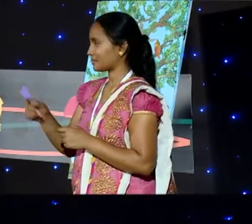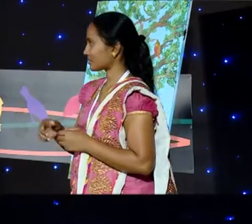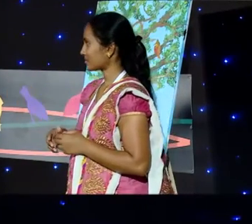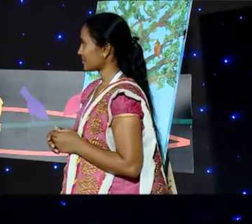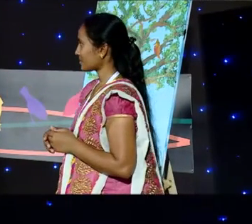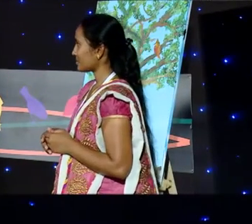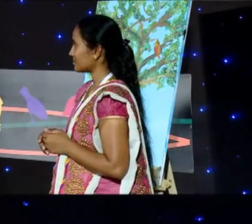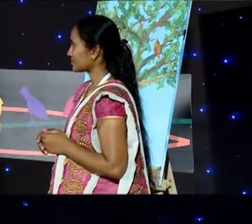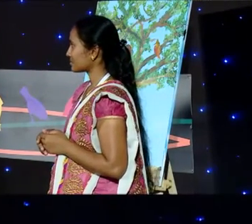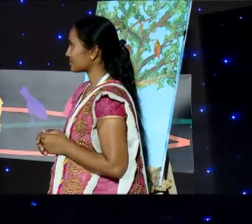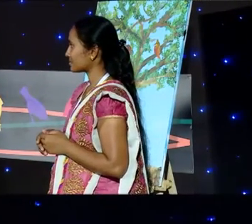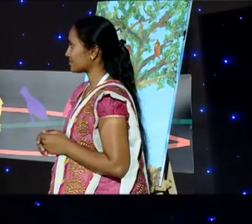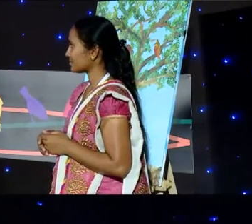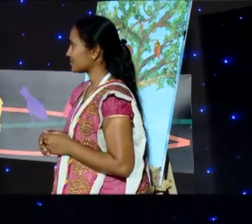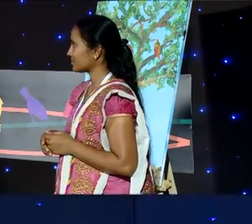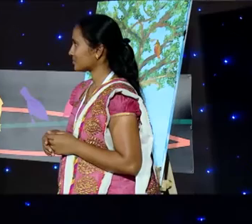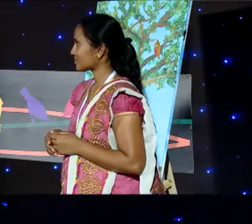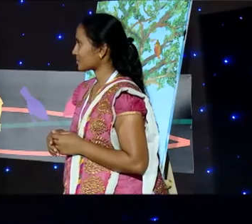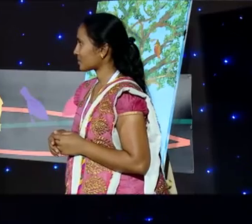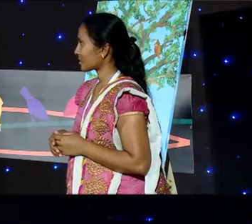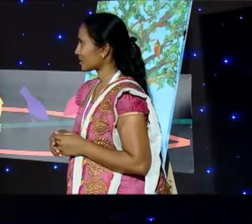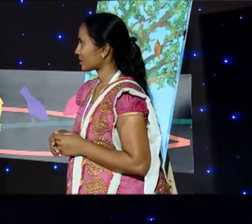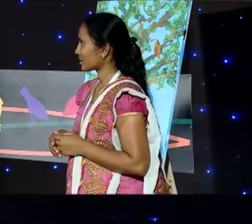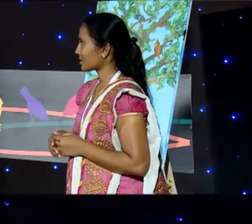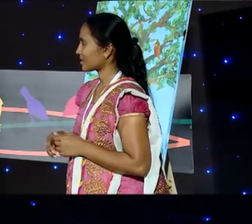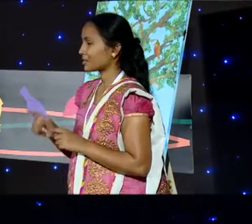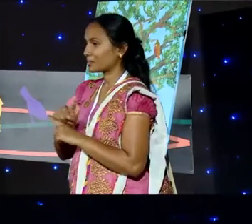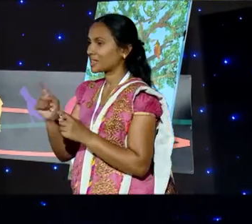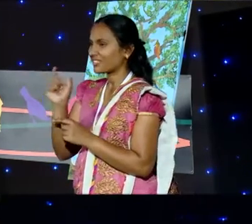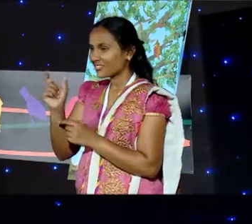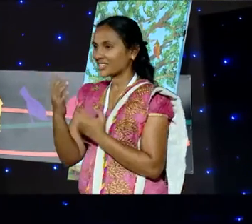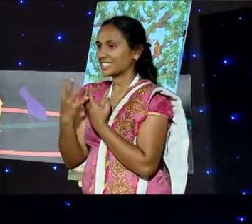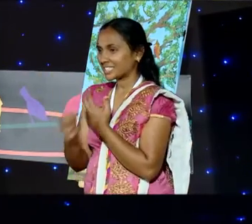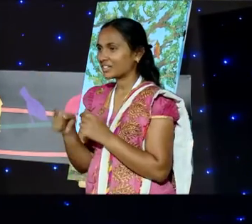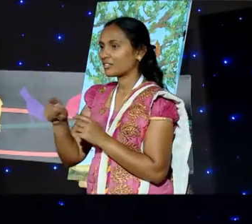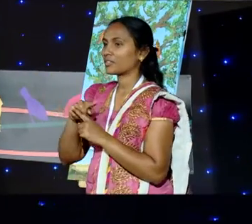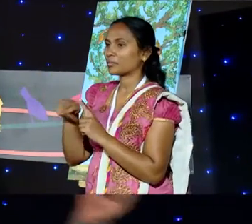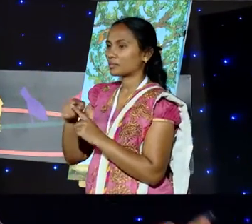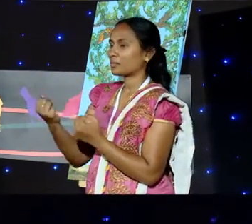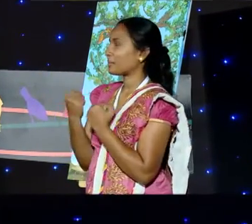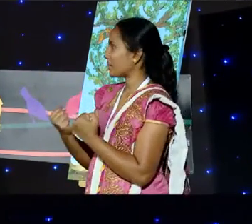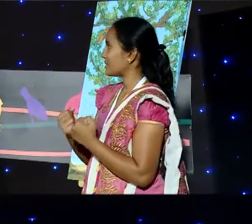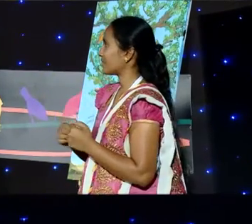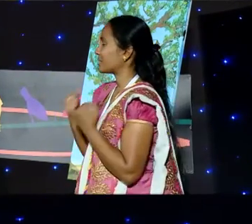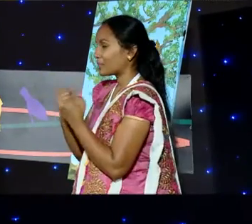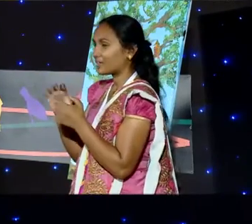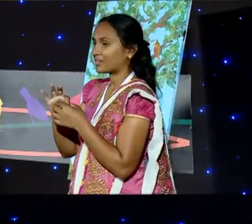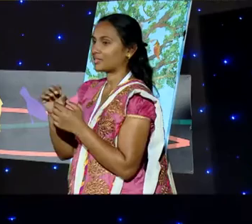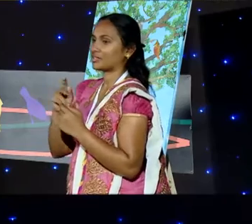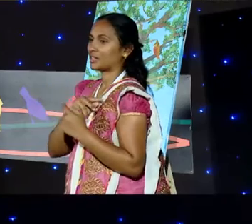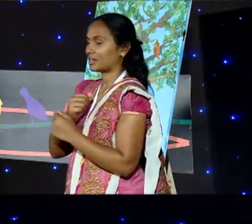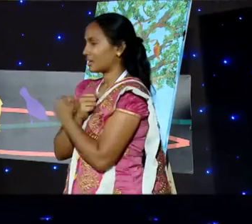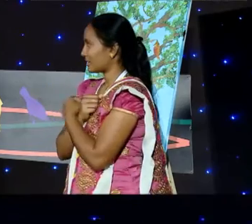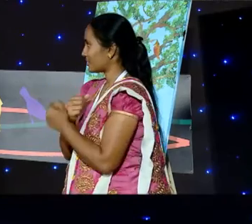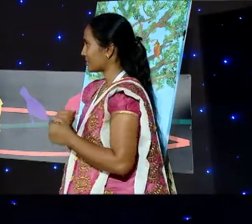Because it wasn't even about the words, it was the strength of her bhakti, if the strength of her devotion, strength of our love. And